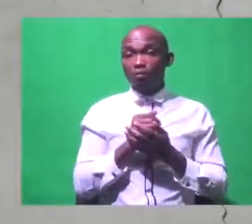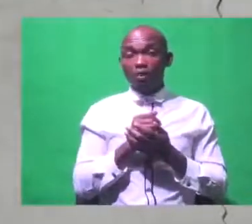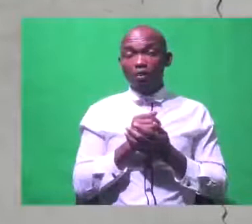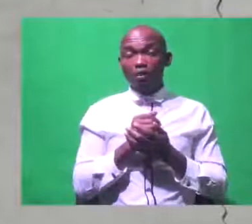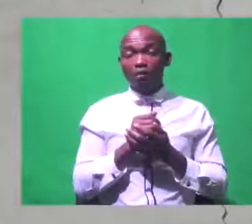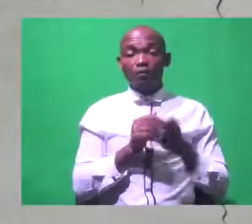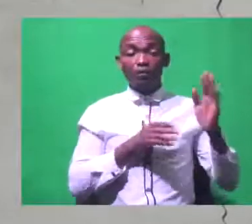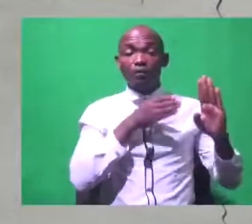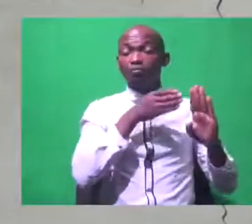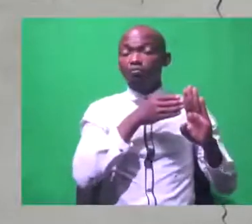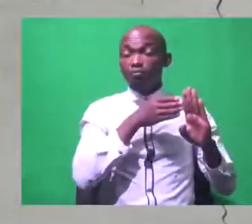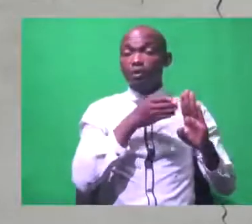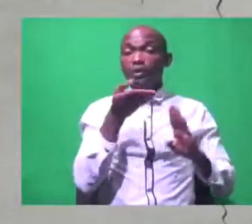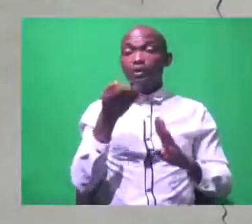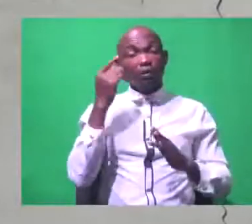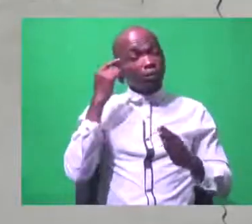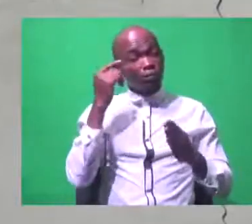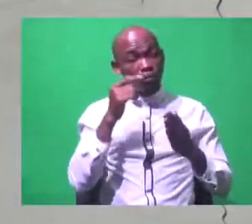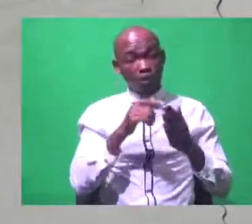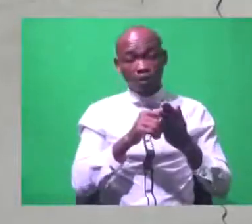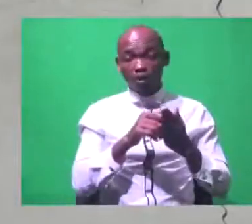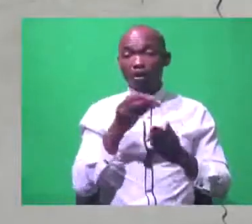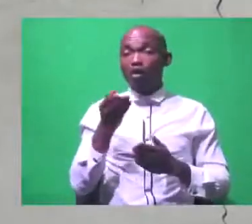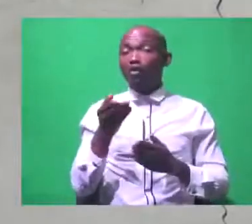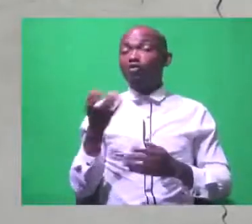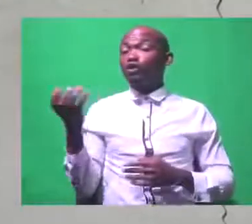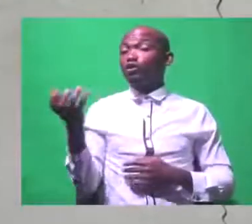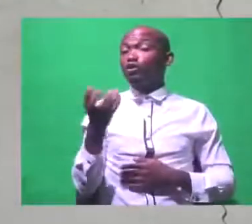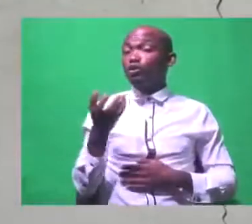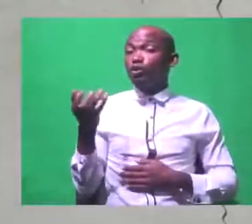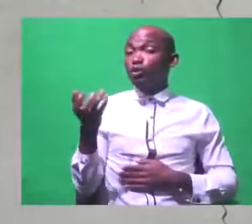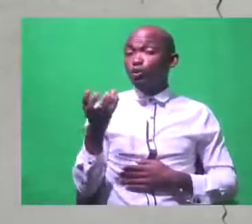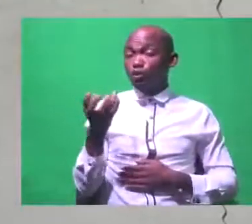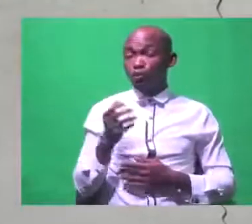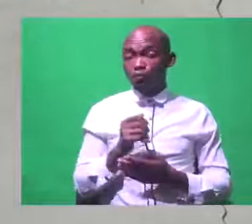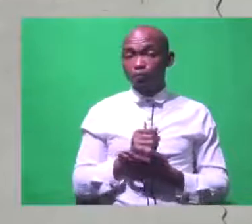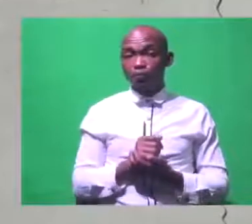of the key concept will be the meaning of social